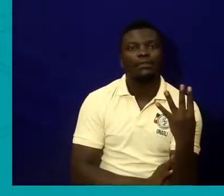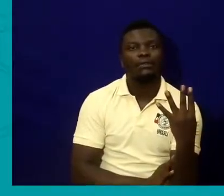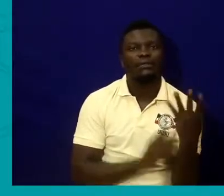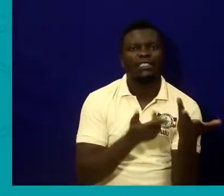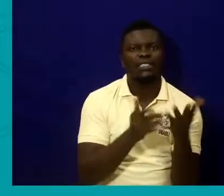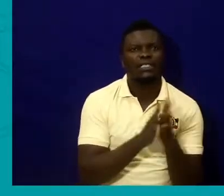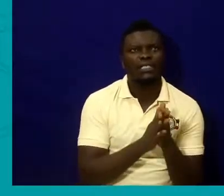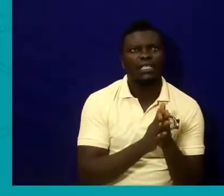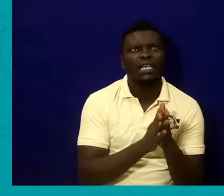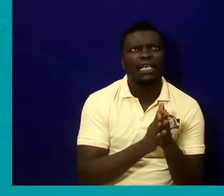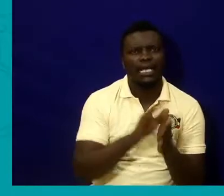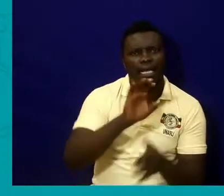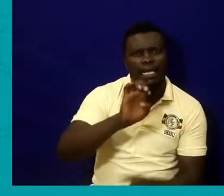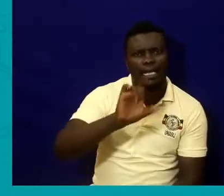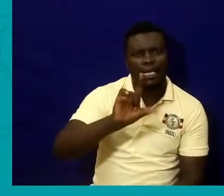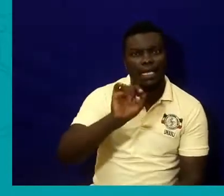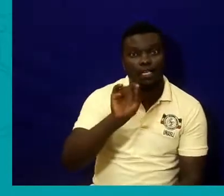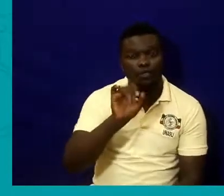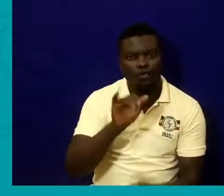electron configuration is 2,